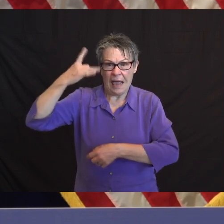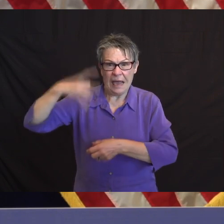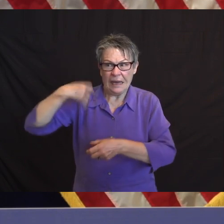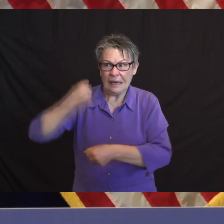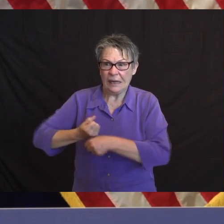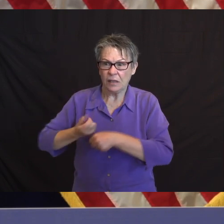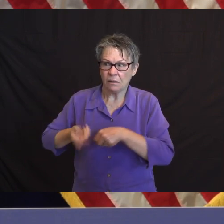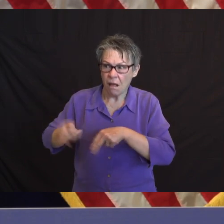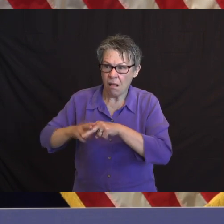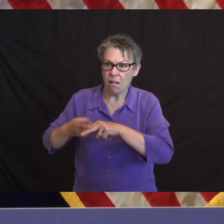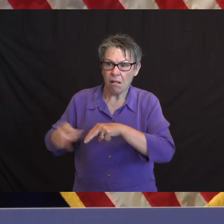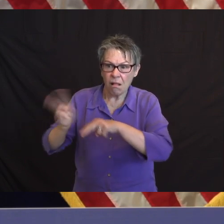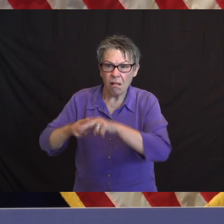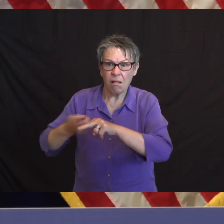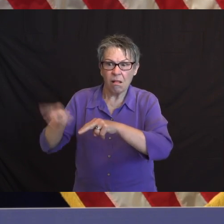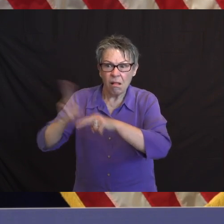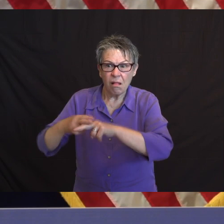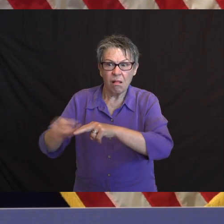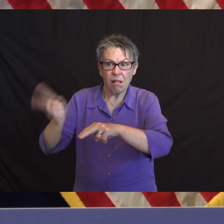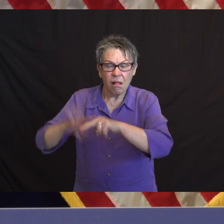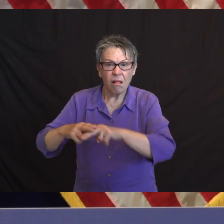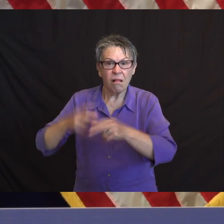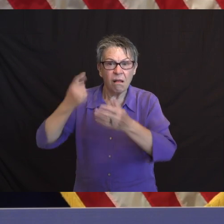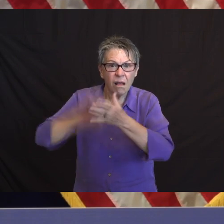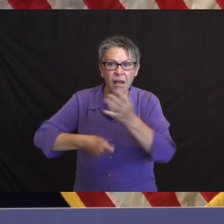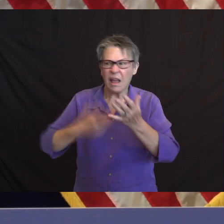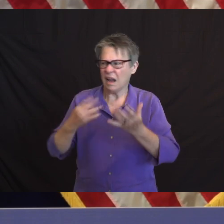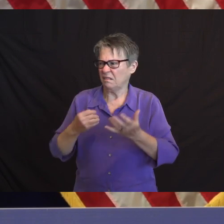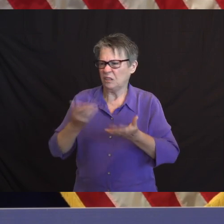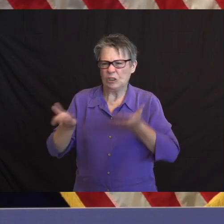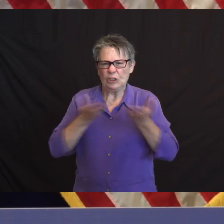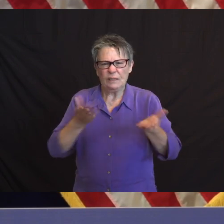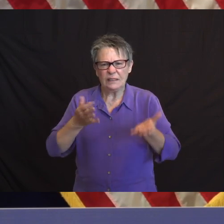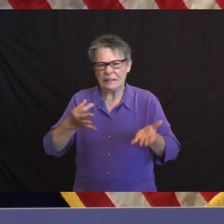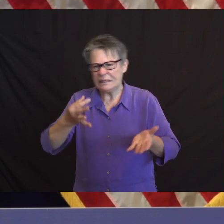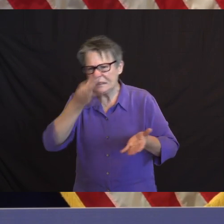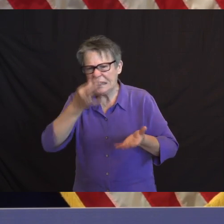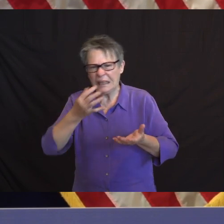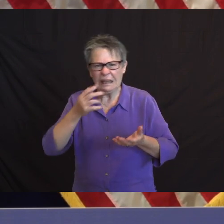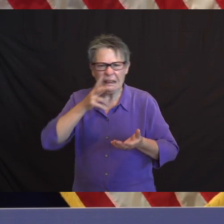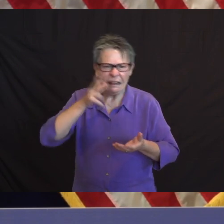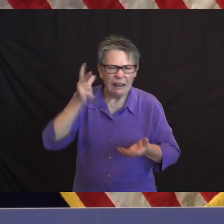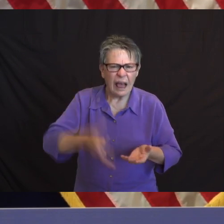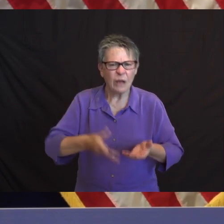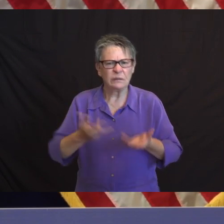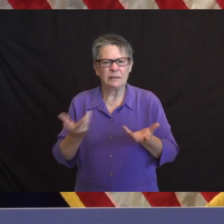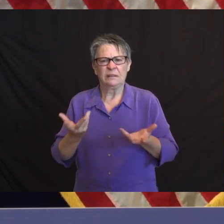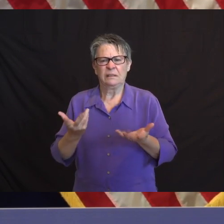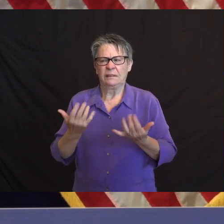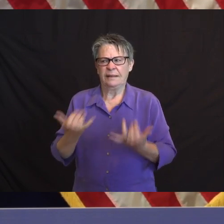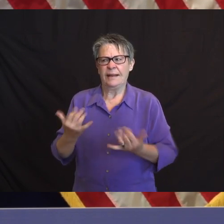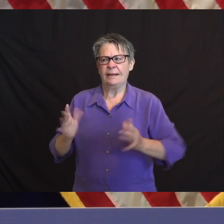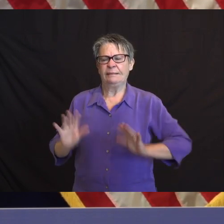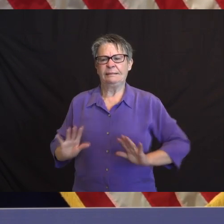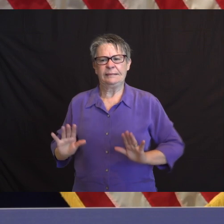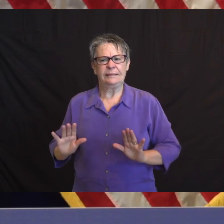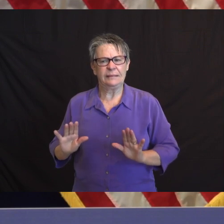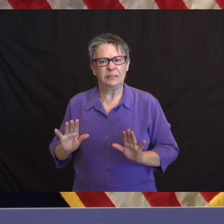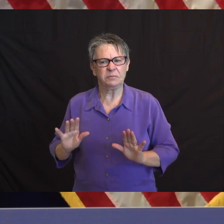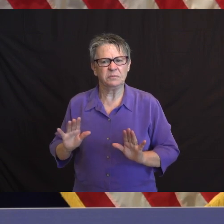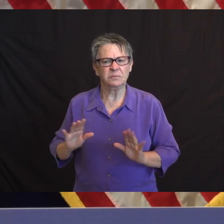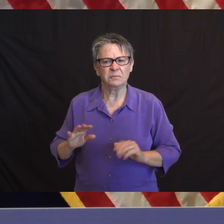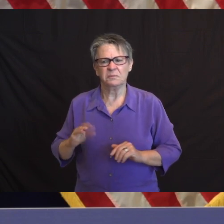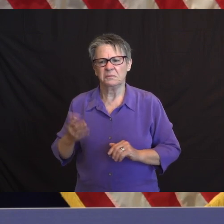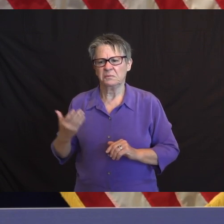and service reductions on the other. And I would just say again, Kevin can get into the details, but